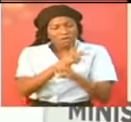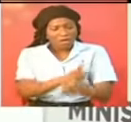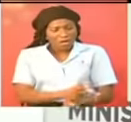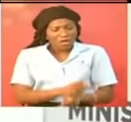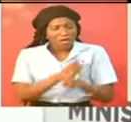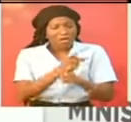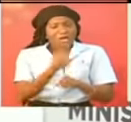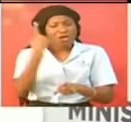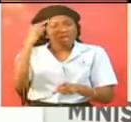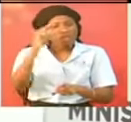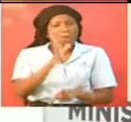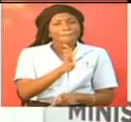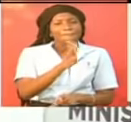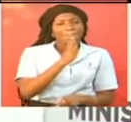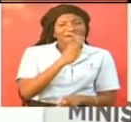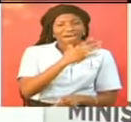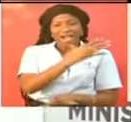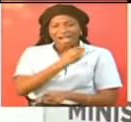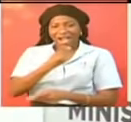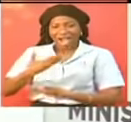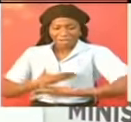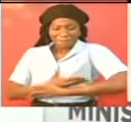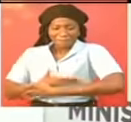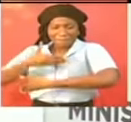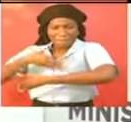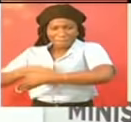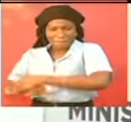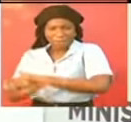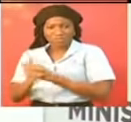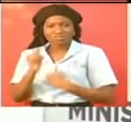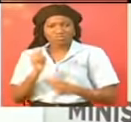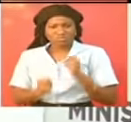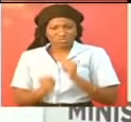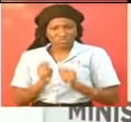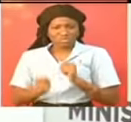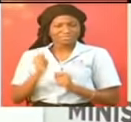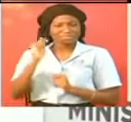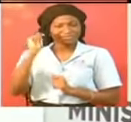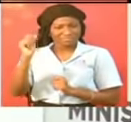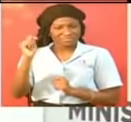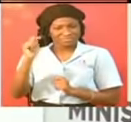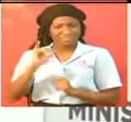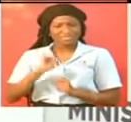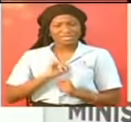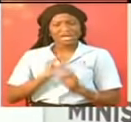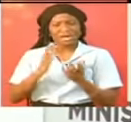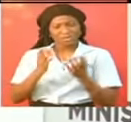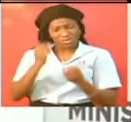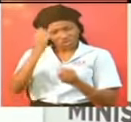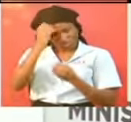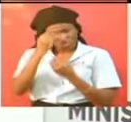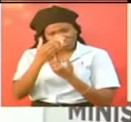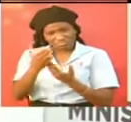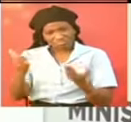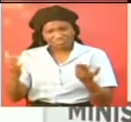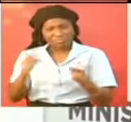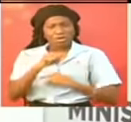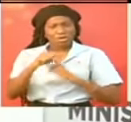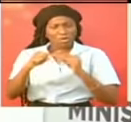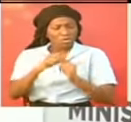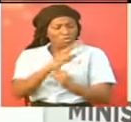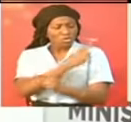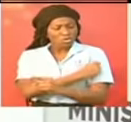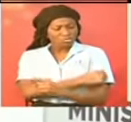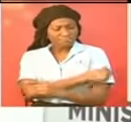in Trinidad and Tobago. I'll be giving an update on the performance of the maternity services, as well as some